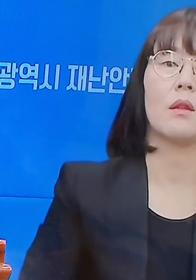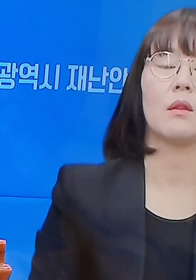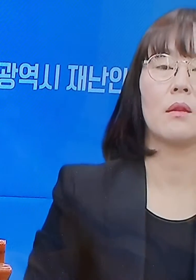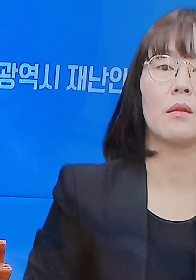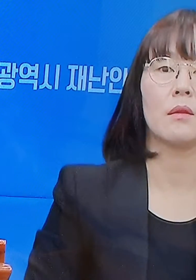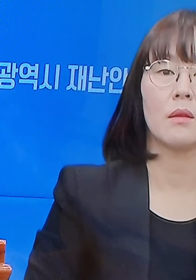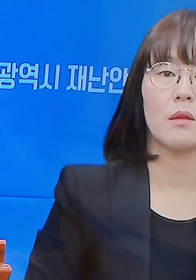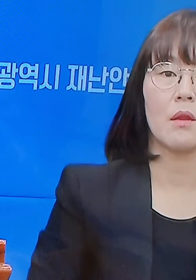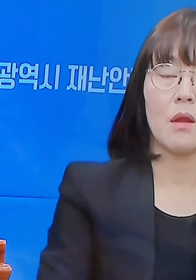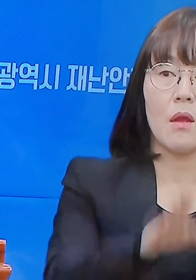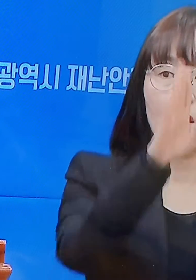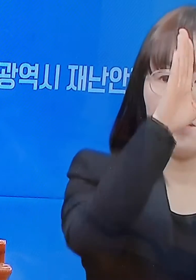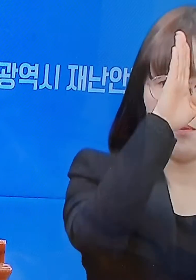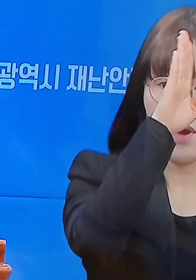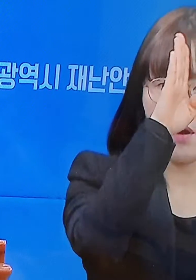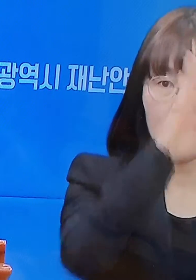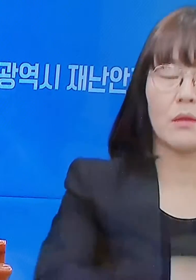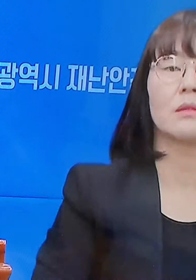20s.